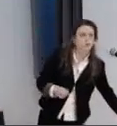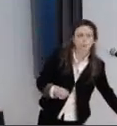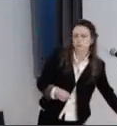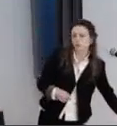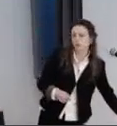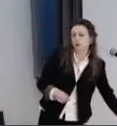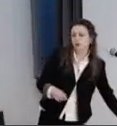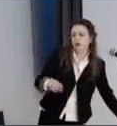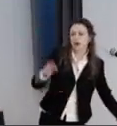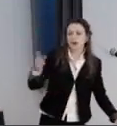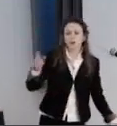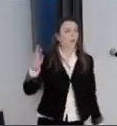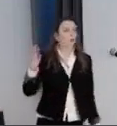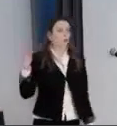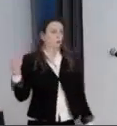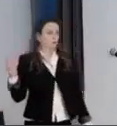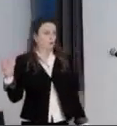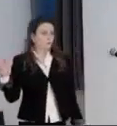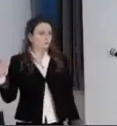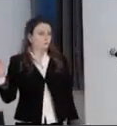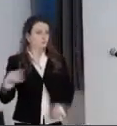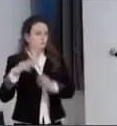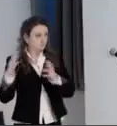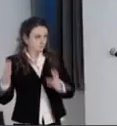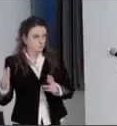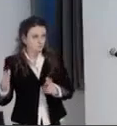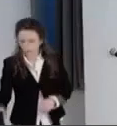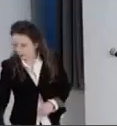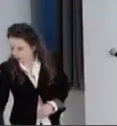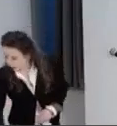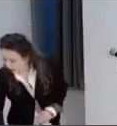as opposed to unnatural or artificial.